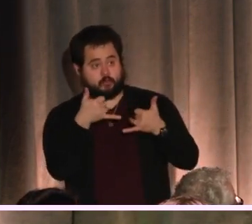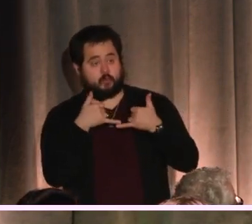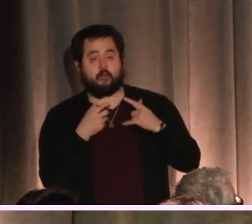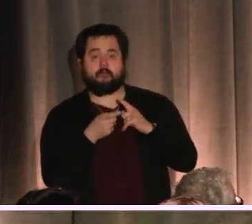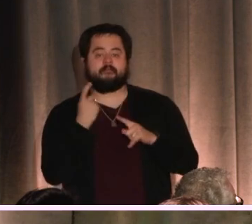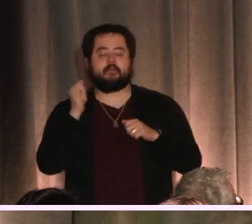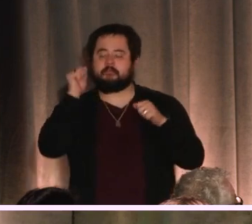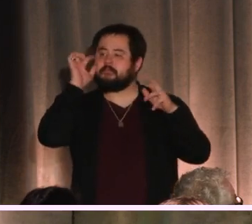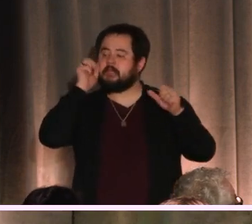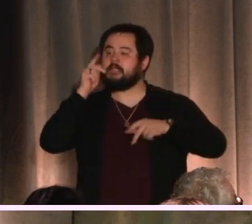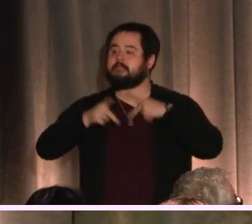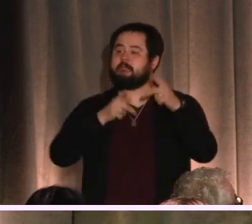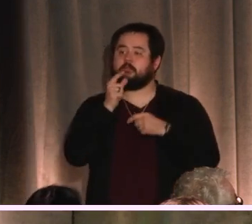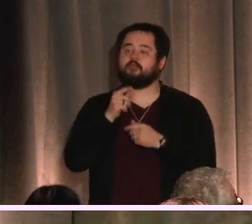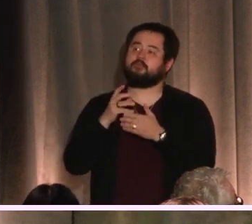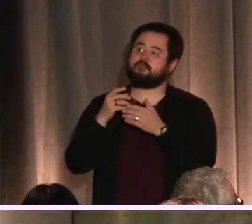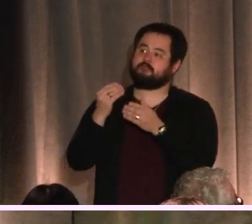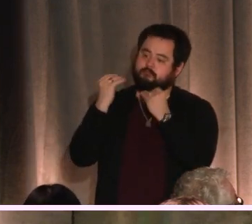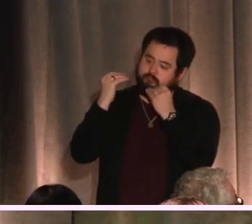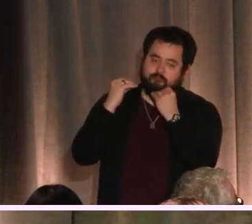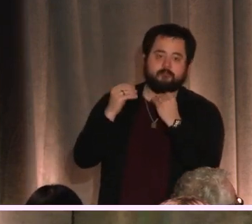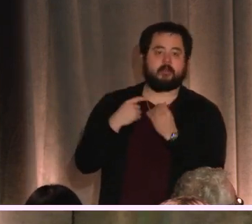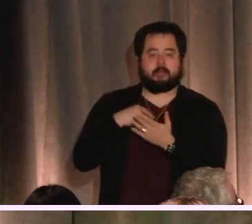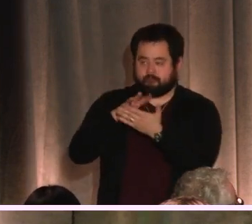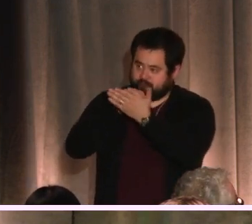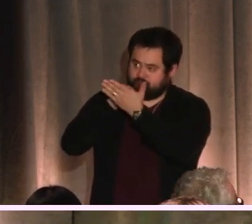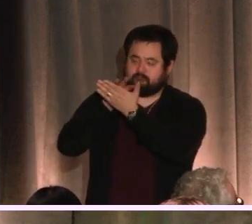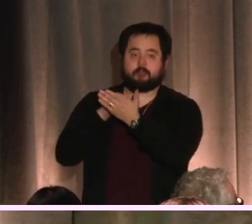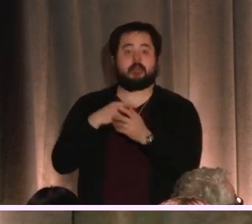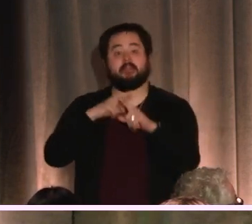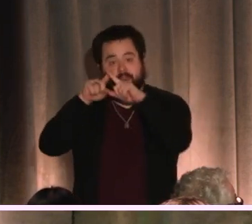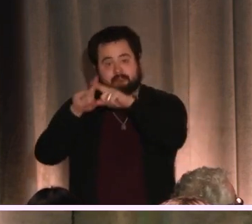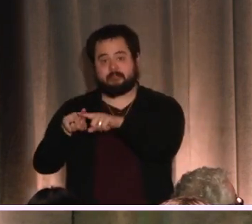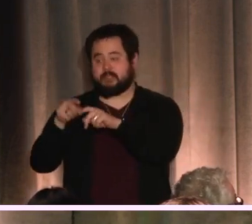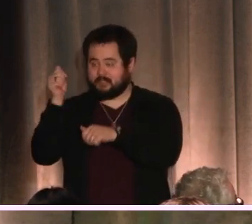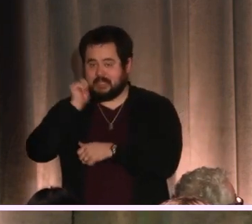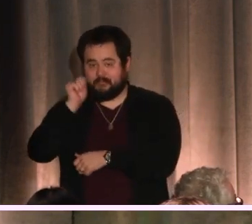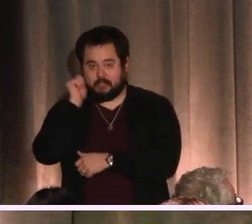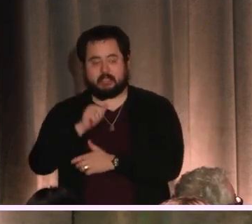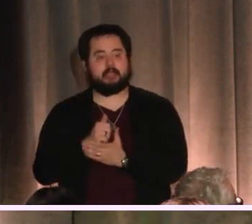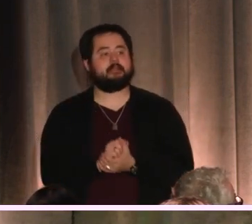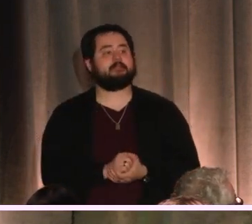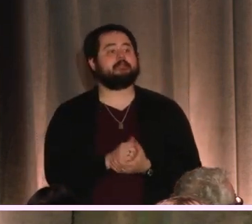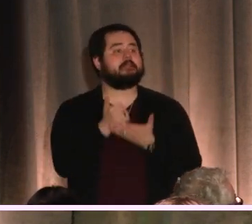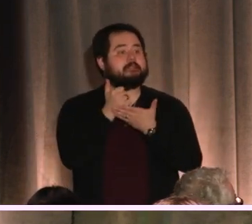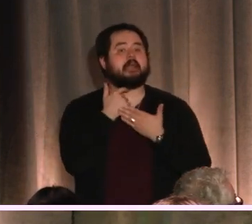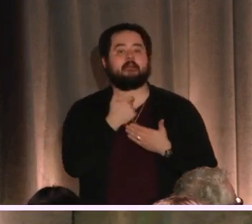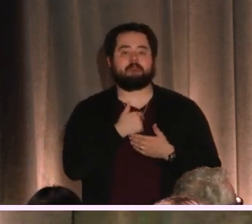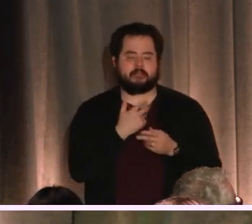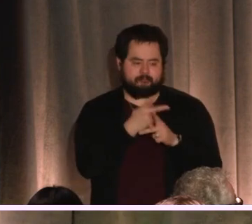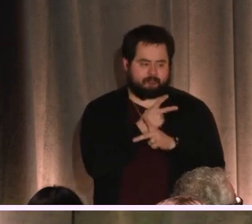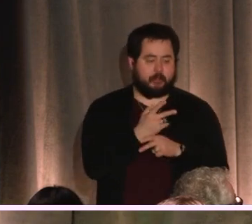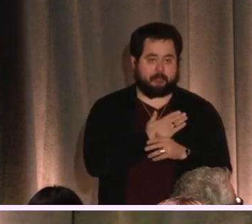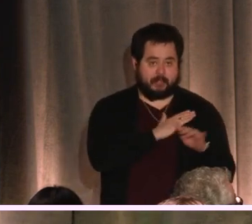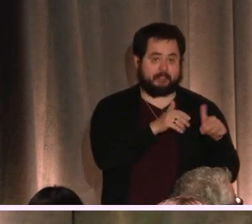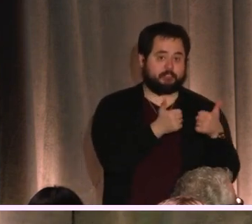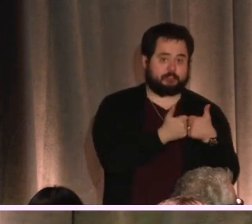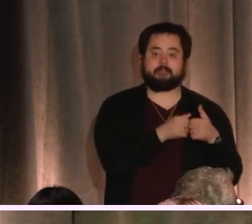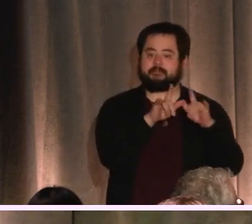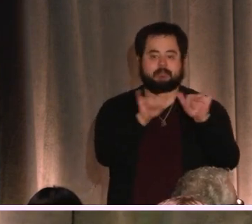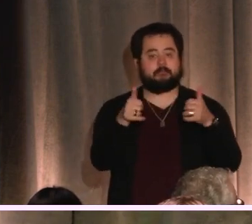privilege of learning from and leaning on every day to help me work through the challenges that I face while trying to help